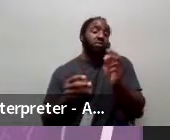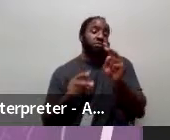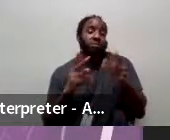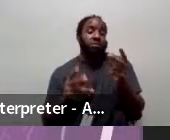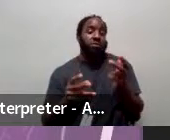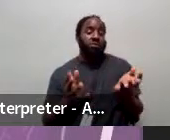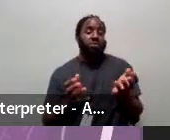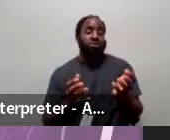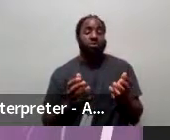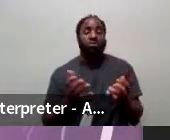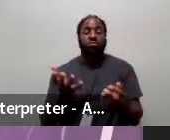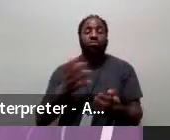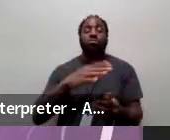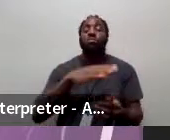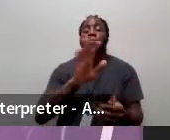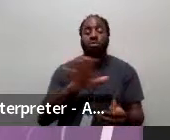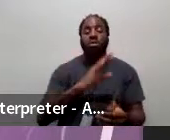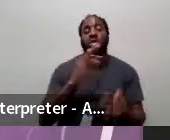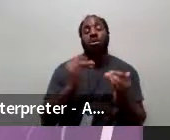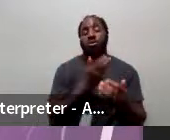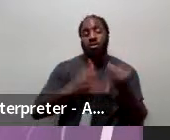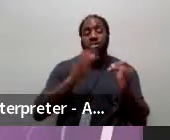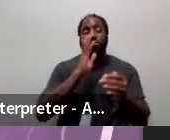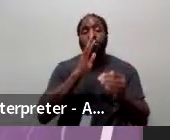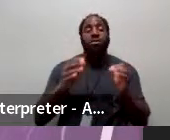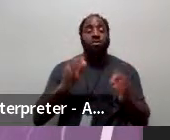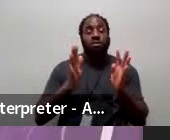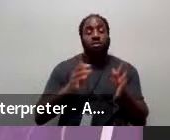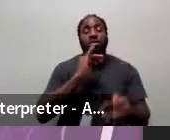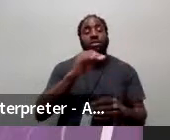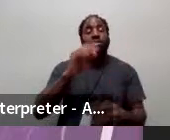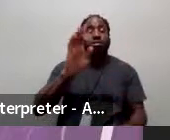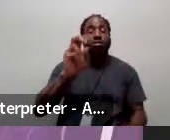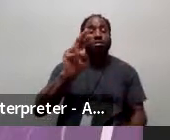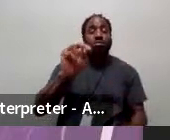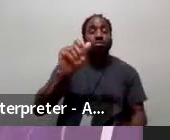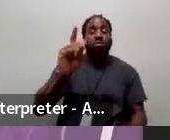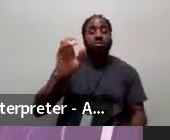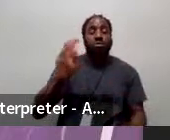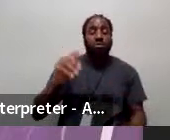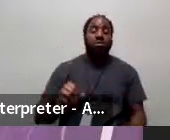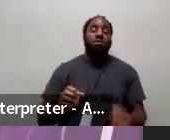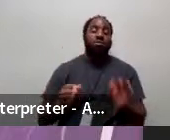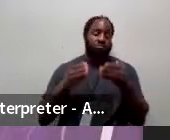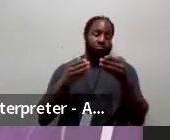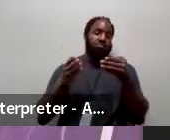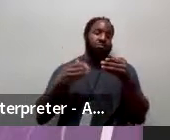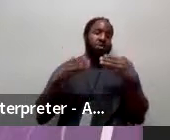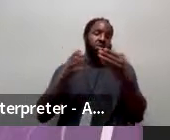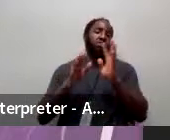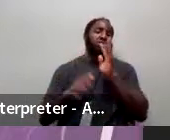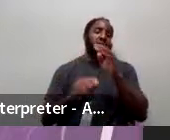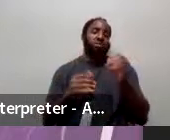Our last speaker is Bernadette Ferrara. I'll promote you and you'll have 3